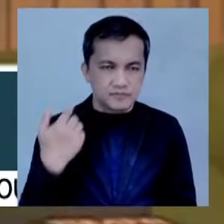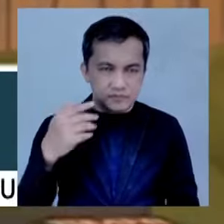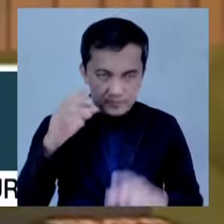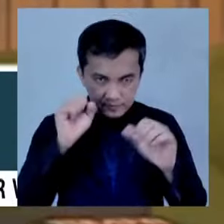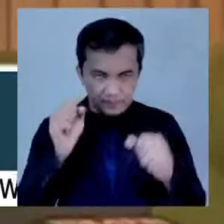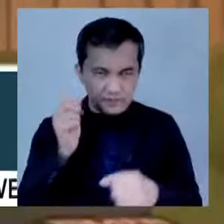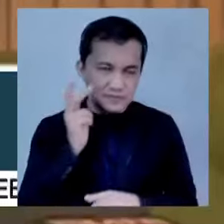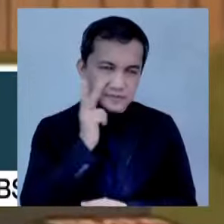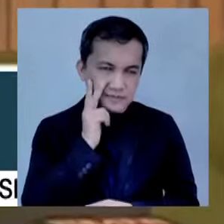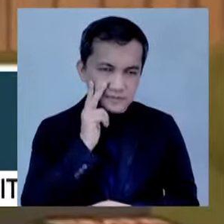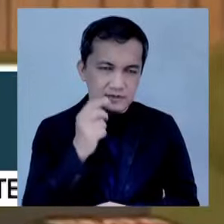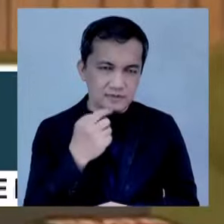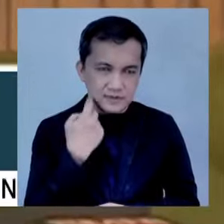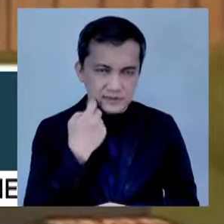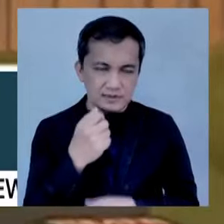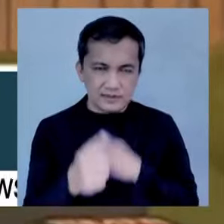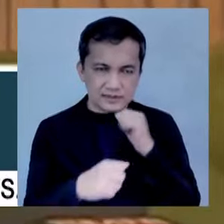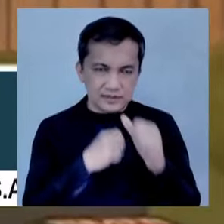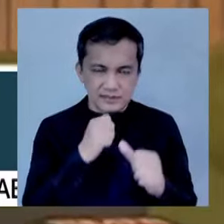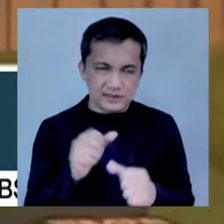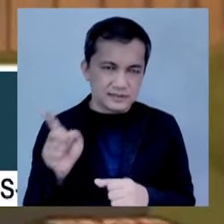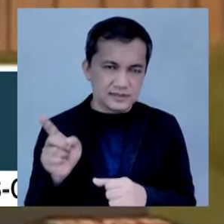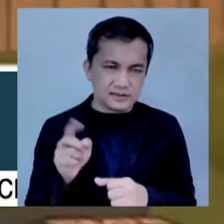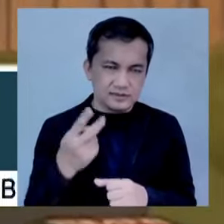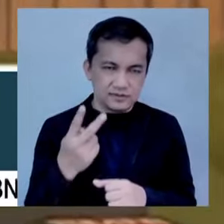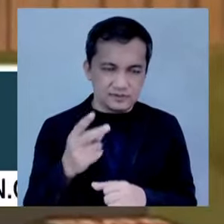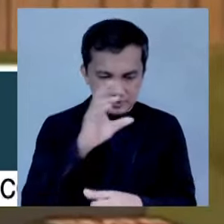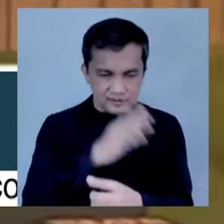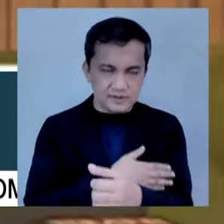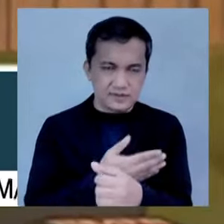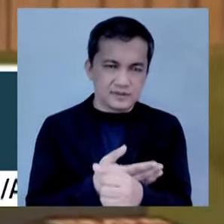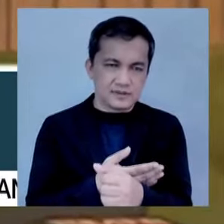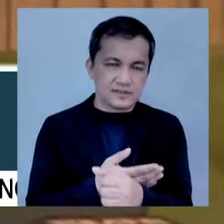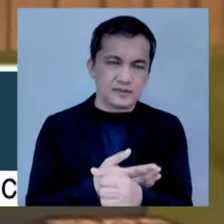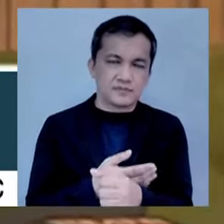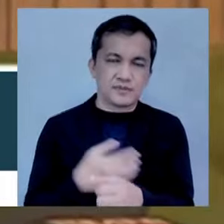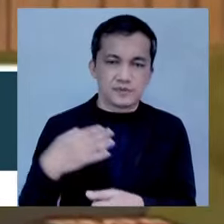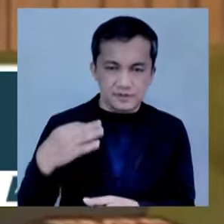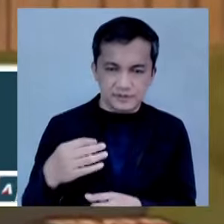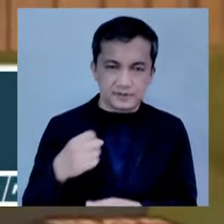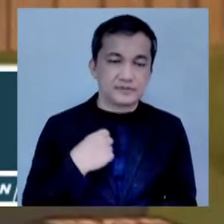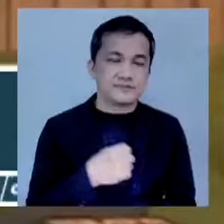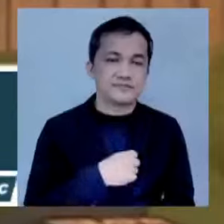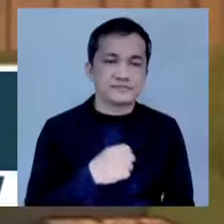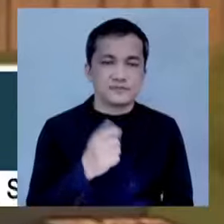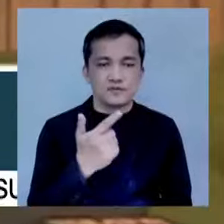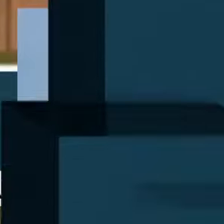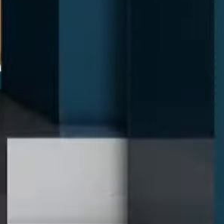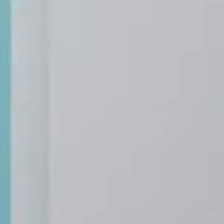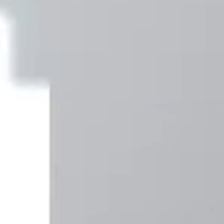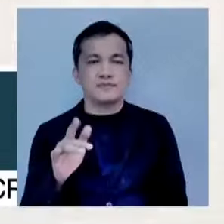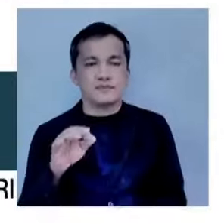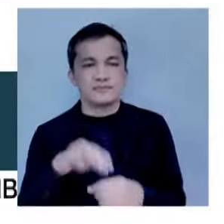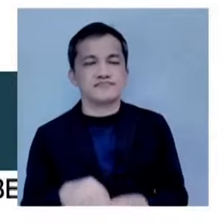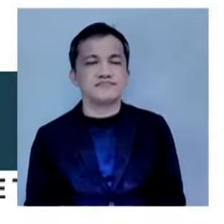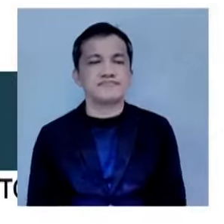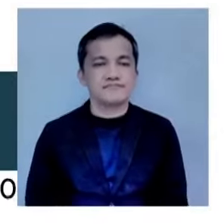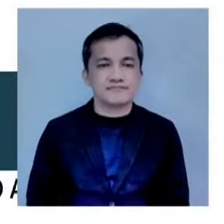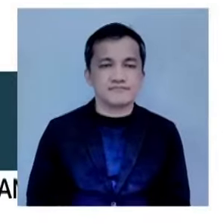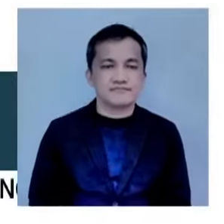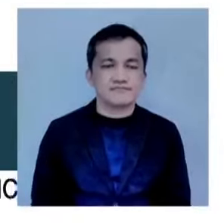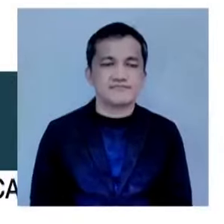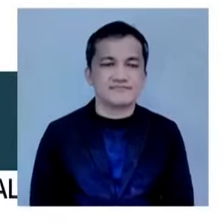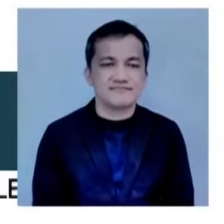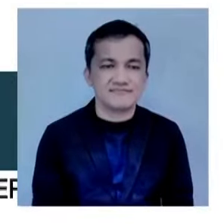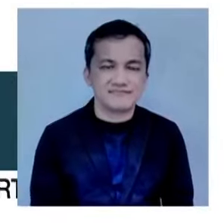Duterte recently denied he and his two sons will be seeking Senate seats in the 2025 elections. Ang